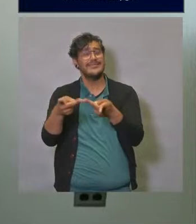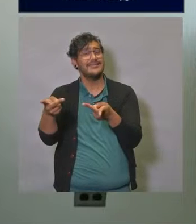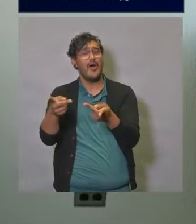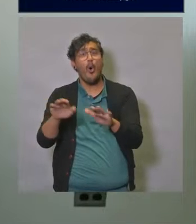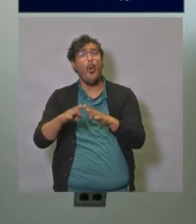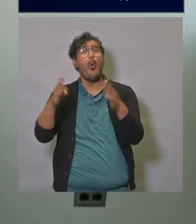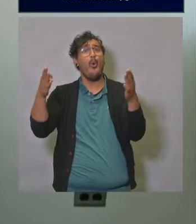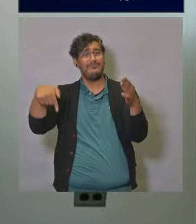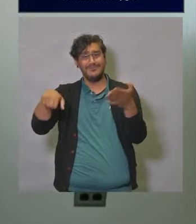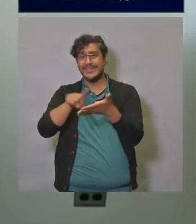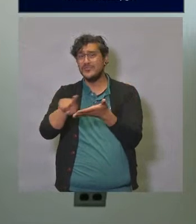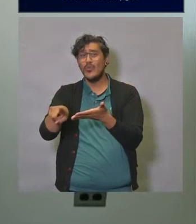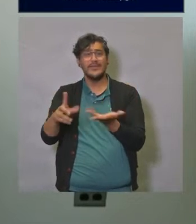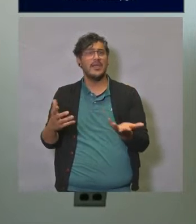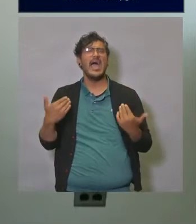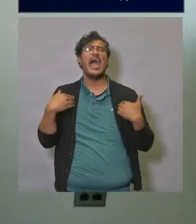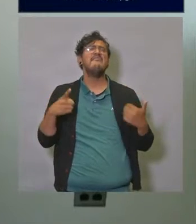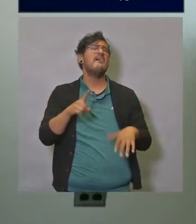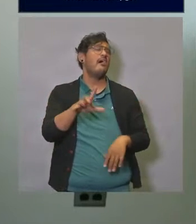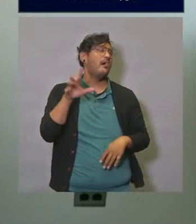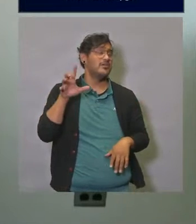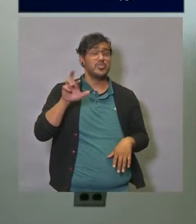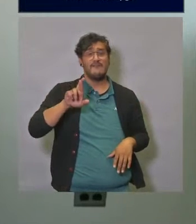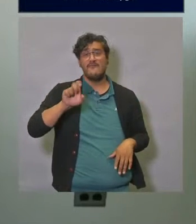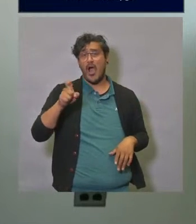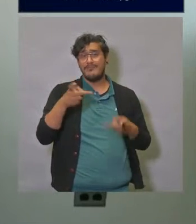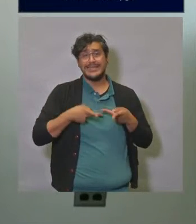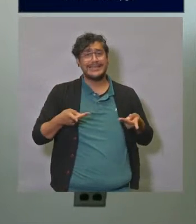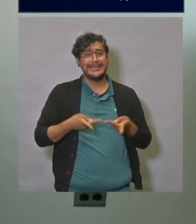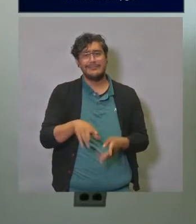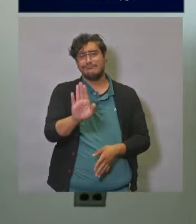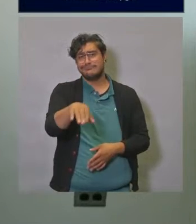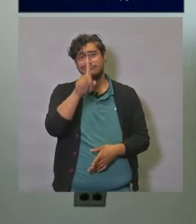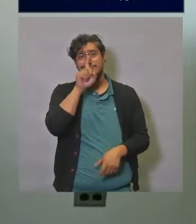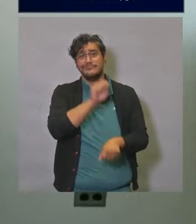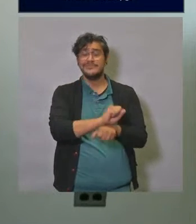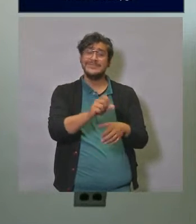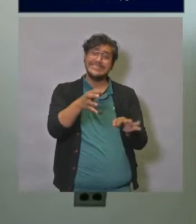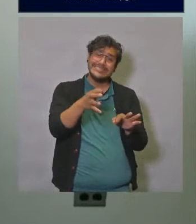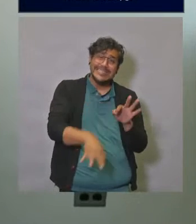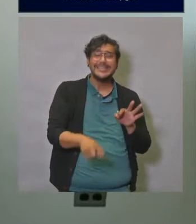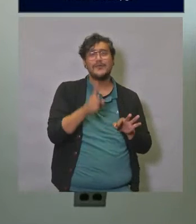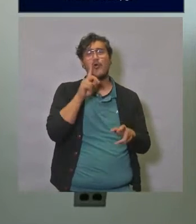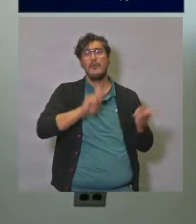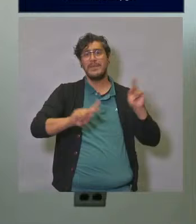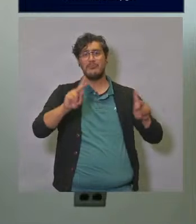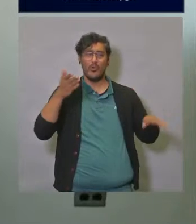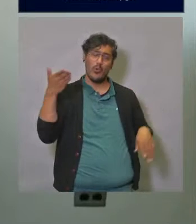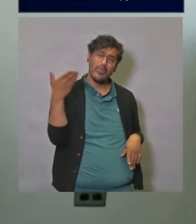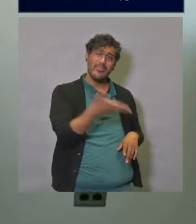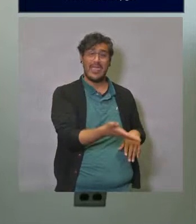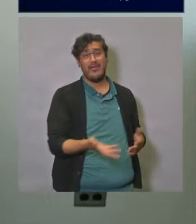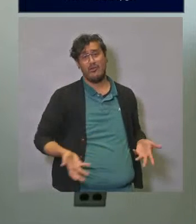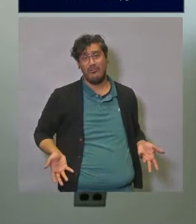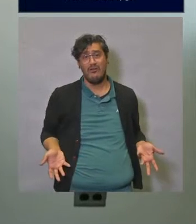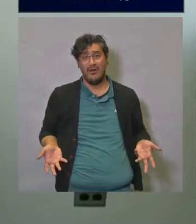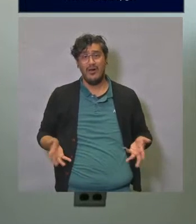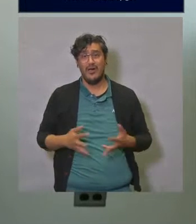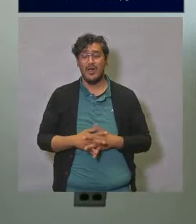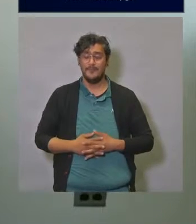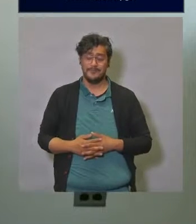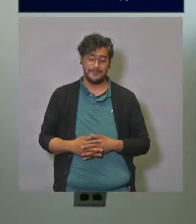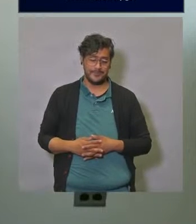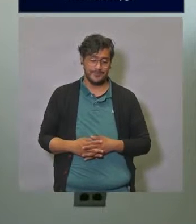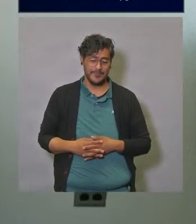have hundreds and hundreds of pharmacies that make it pretty easy for people in their neighborhoods to go there if that's easier.